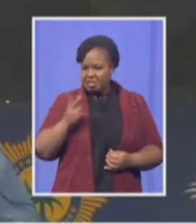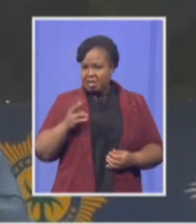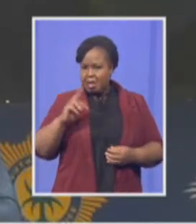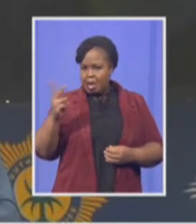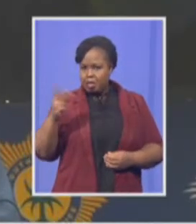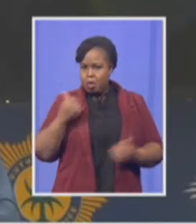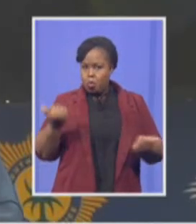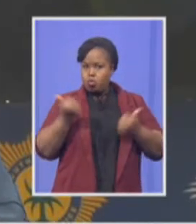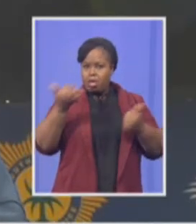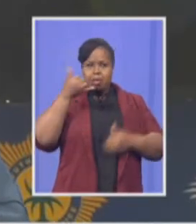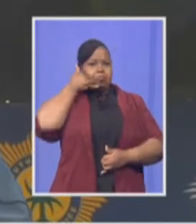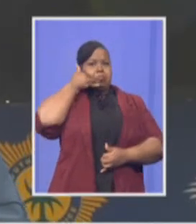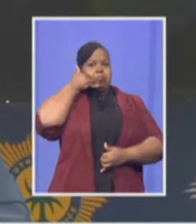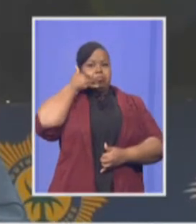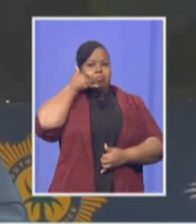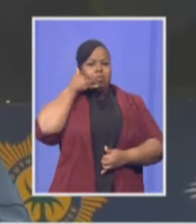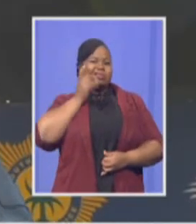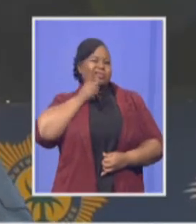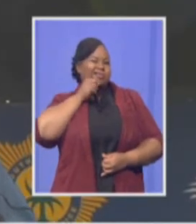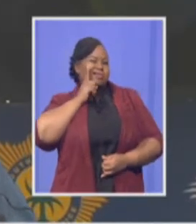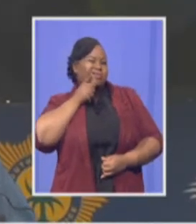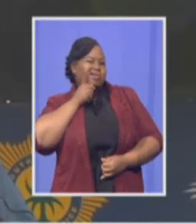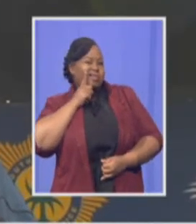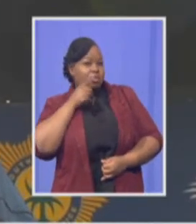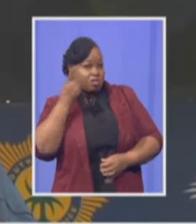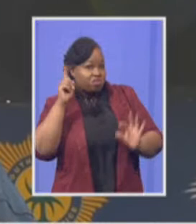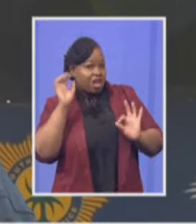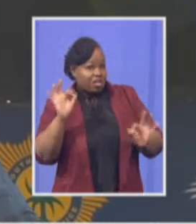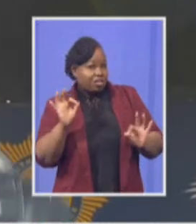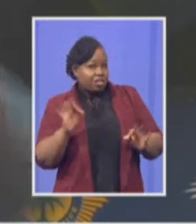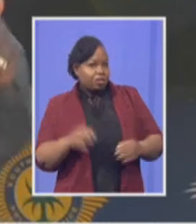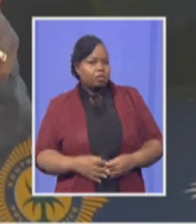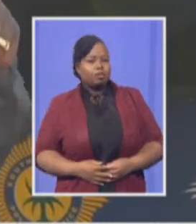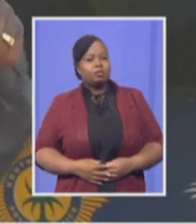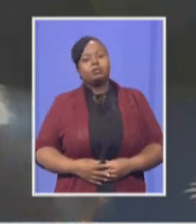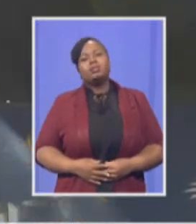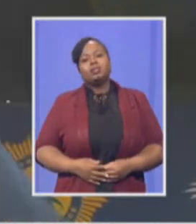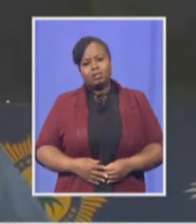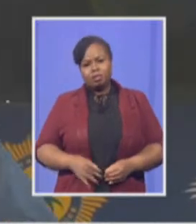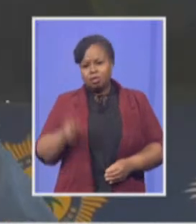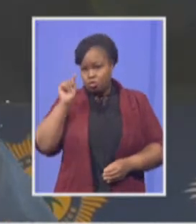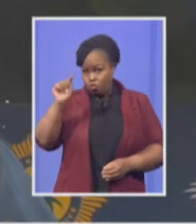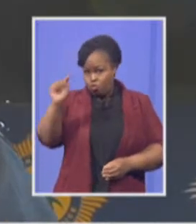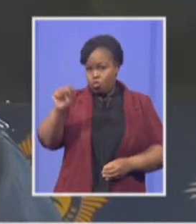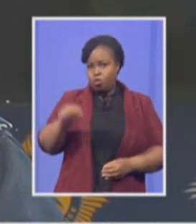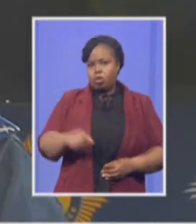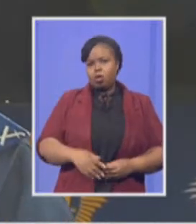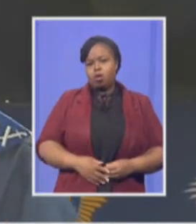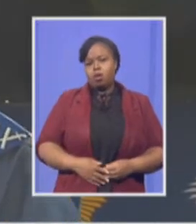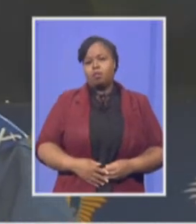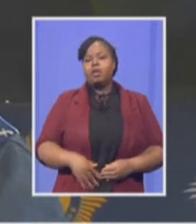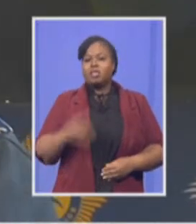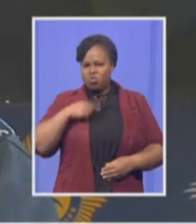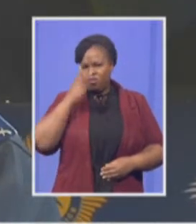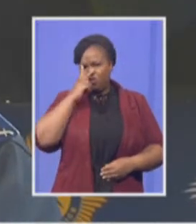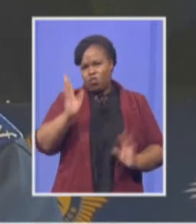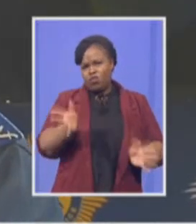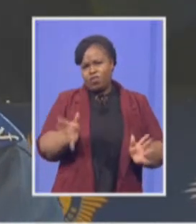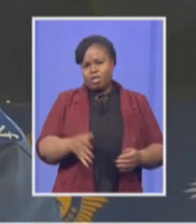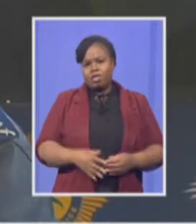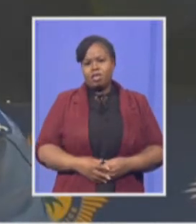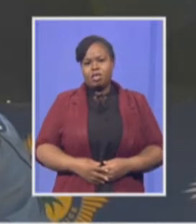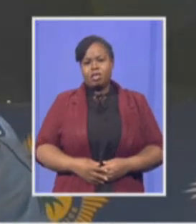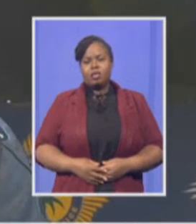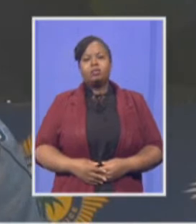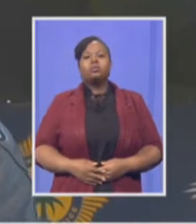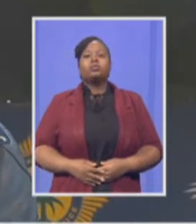are already calling and testing whether this is a correct number. And so we have observed that. Yeah,